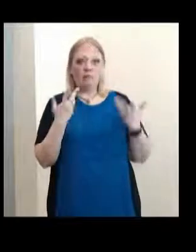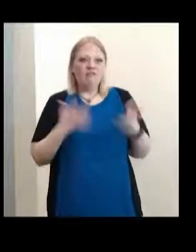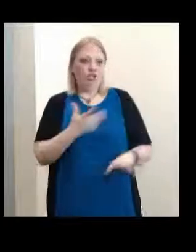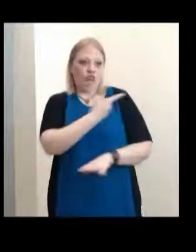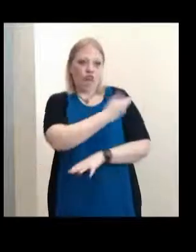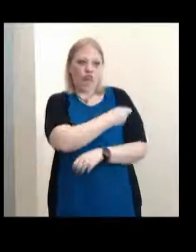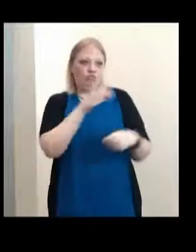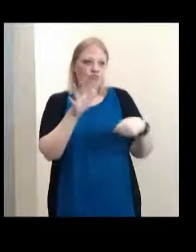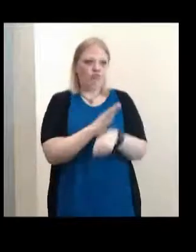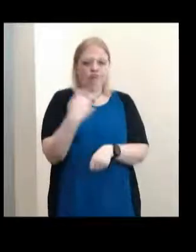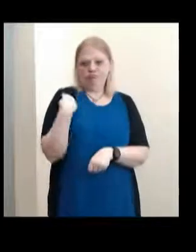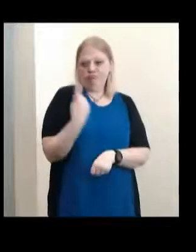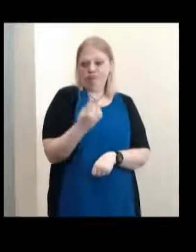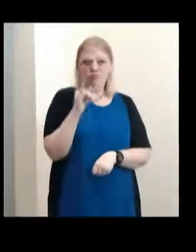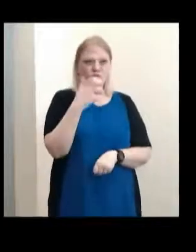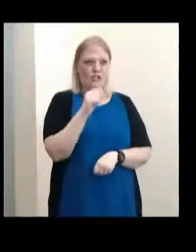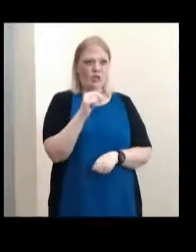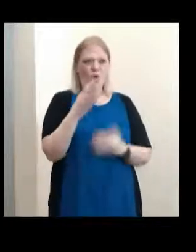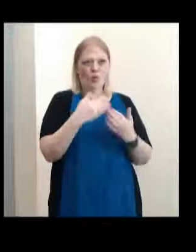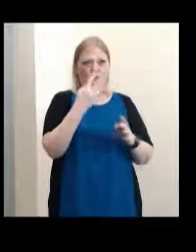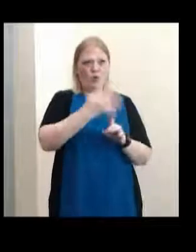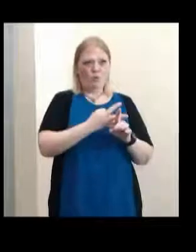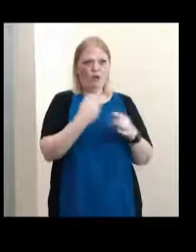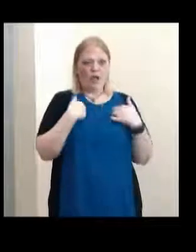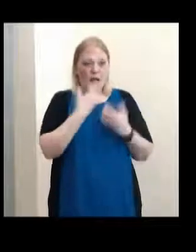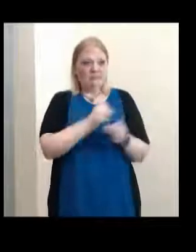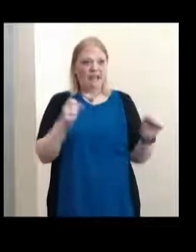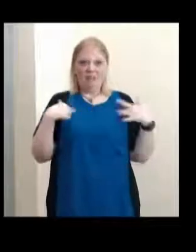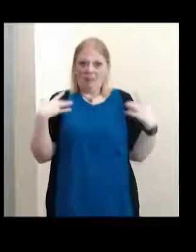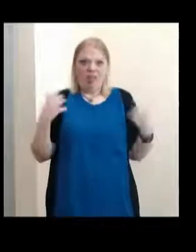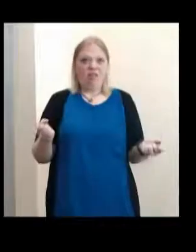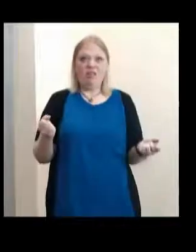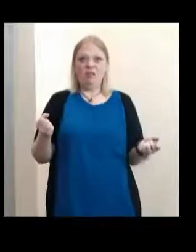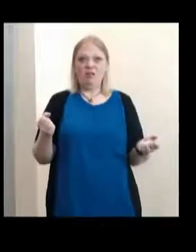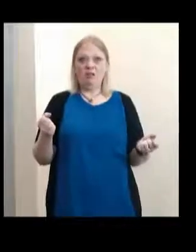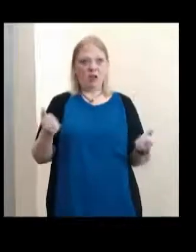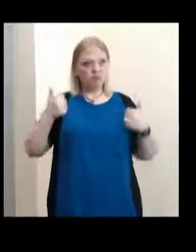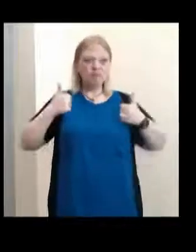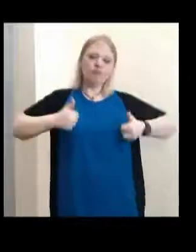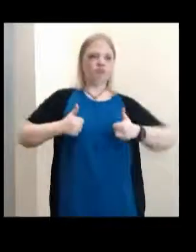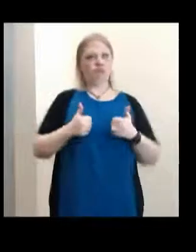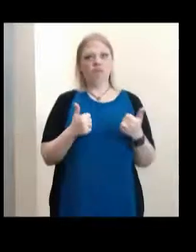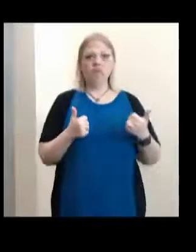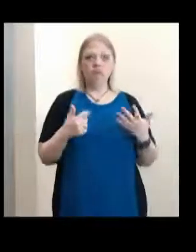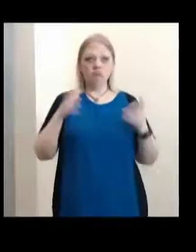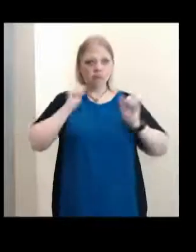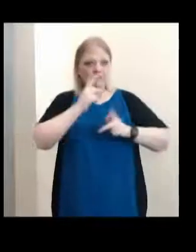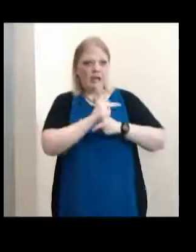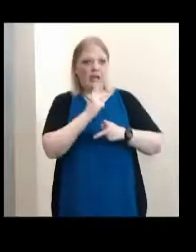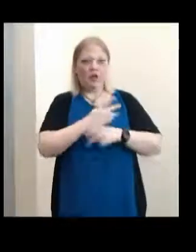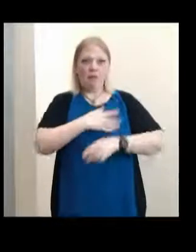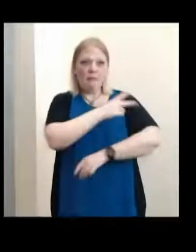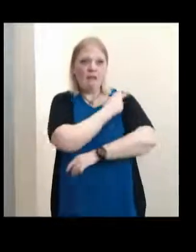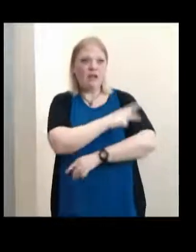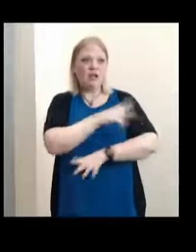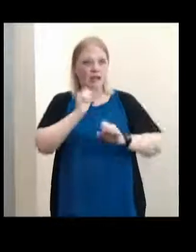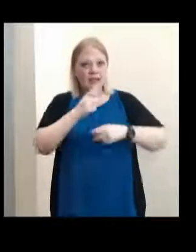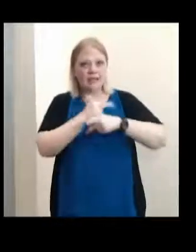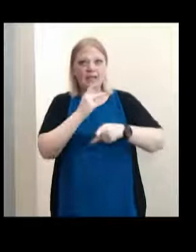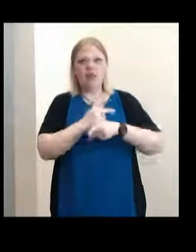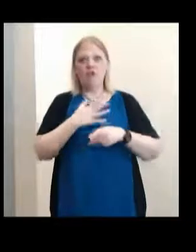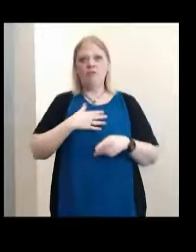January, 4 months almost, and I'm safe, and I'm healthy, and I'm well, and I can take care of my patients, and I can take care of